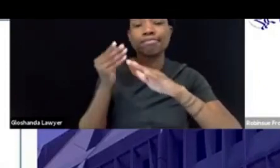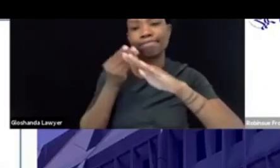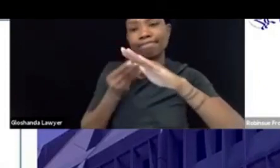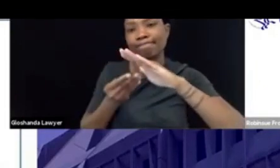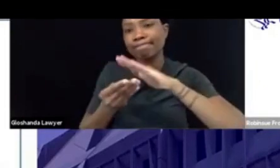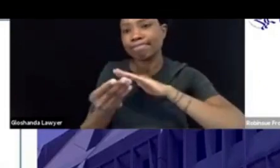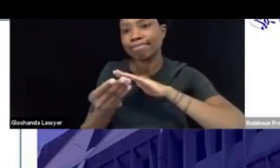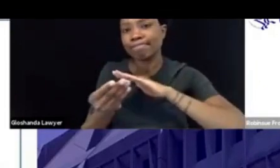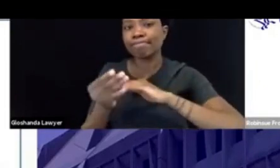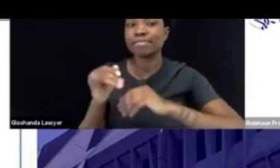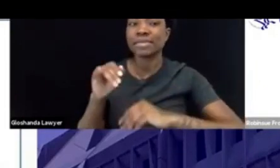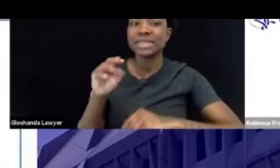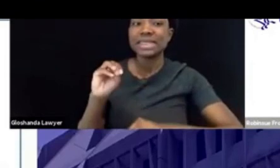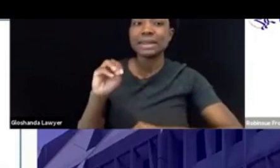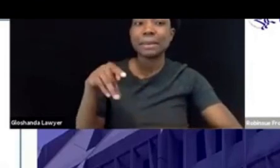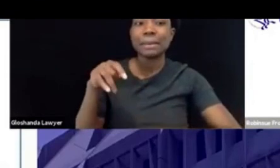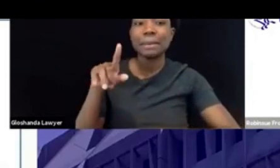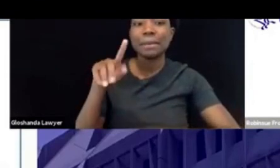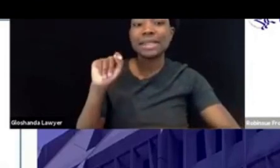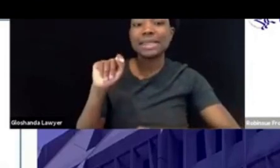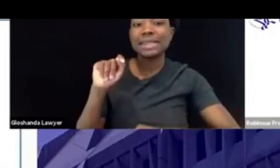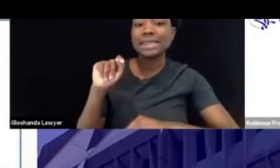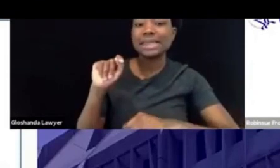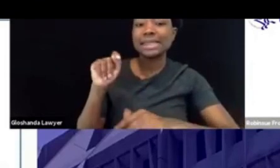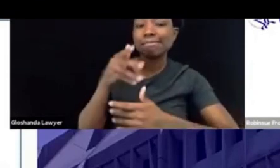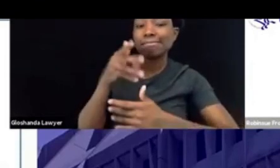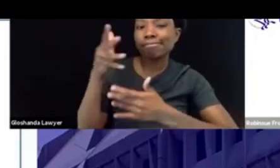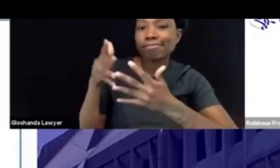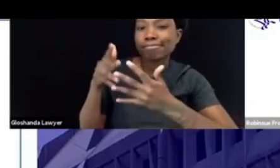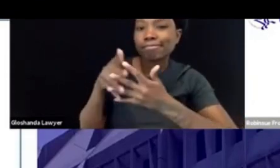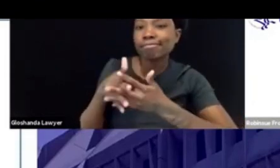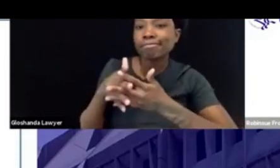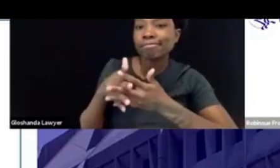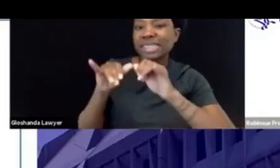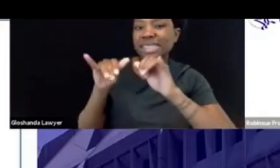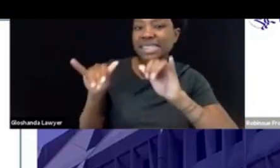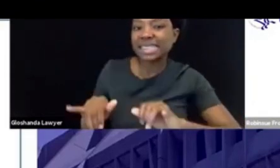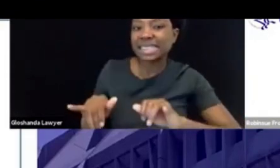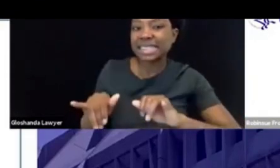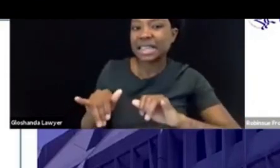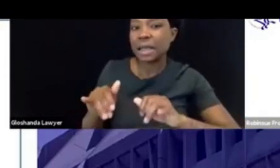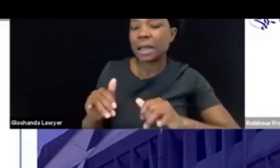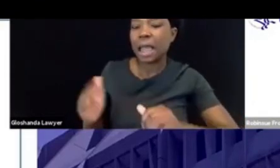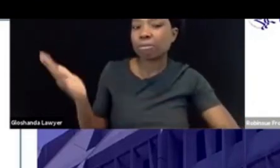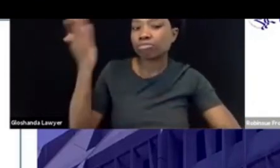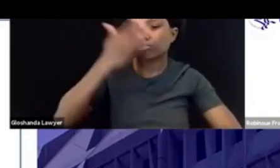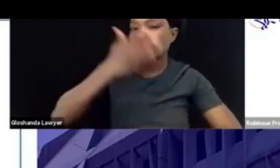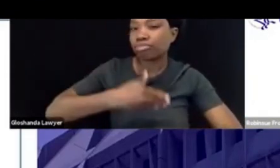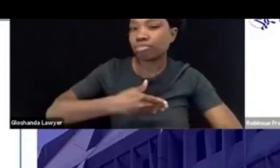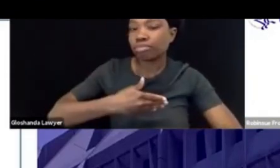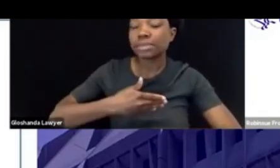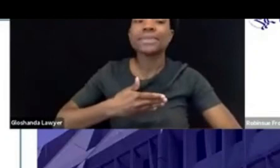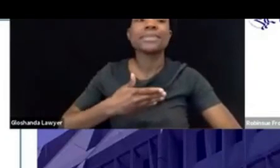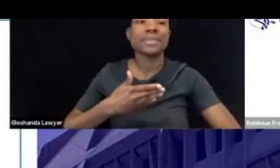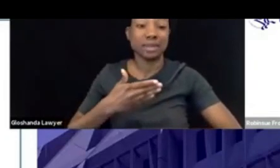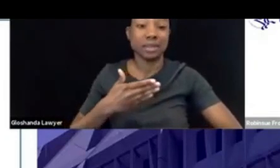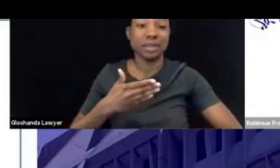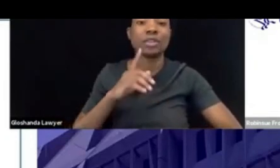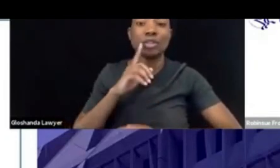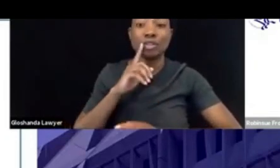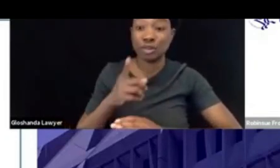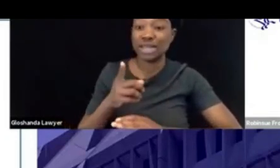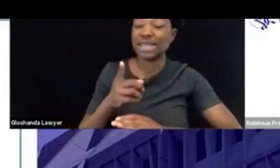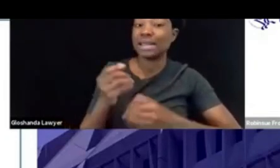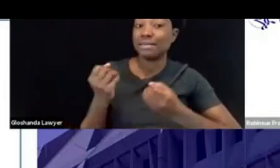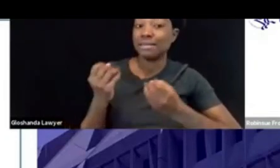implicit, built into the system, inadvertent, and really because, as a number of the speakers